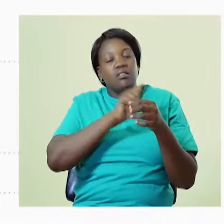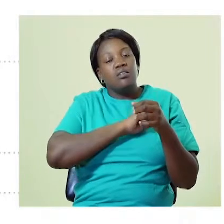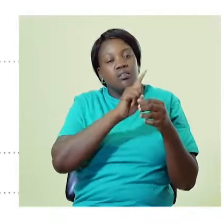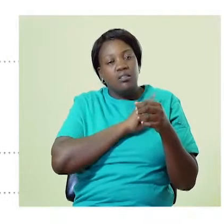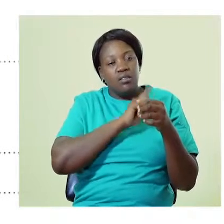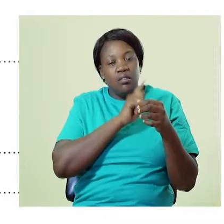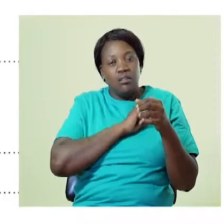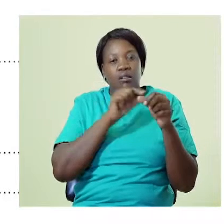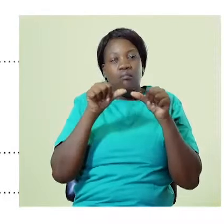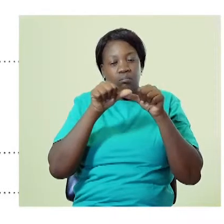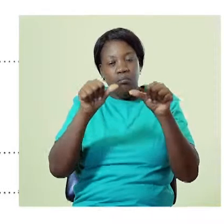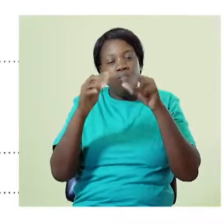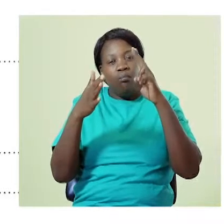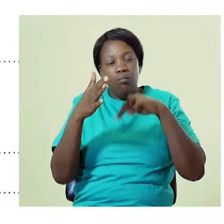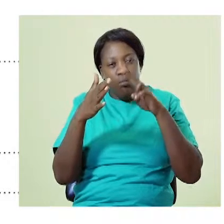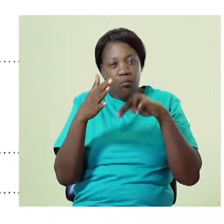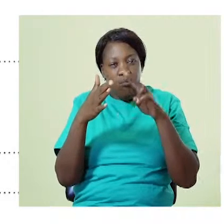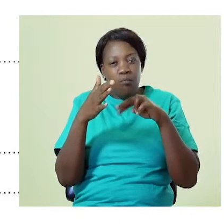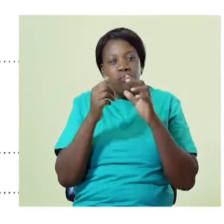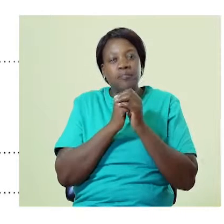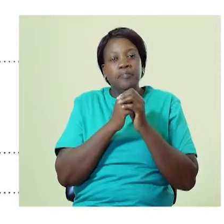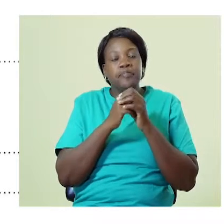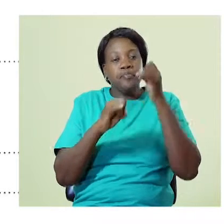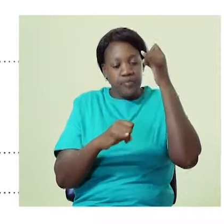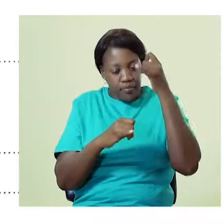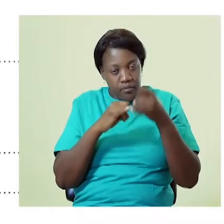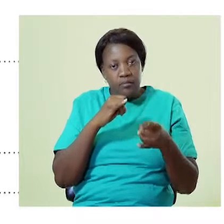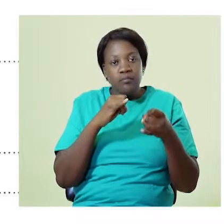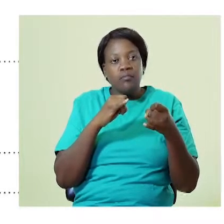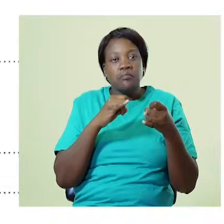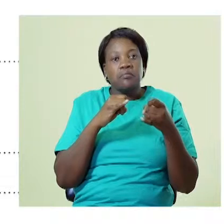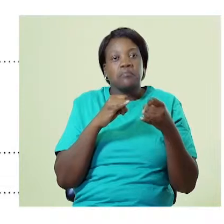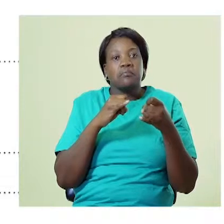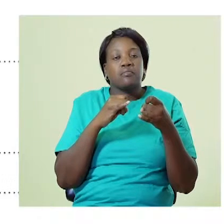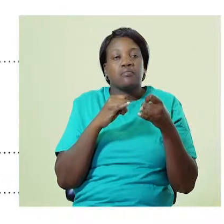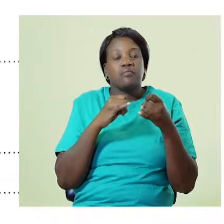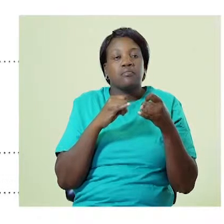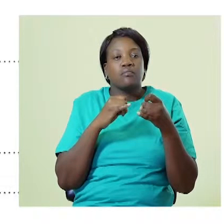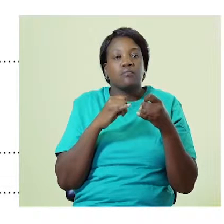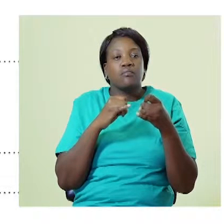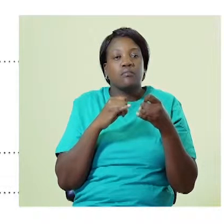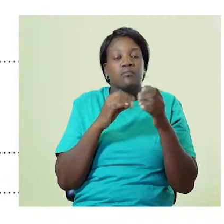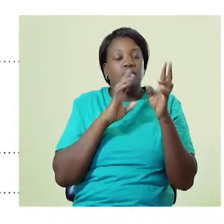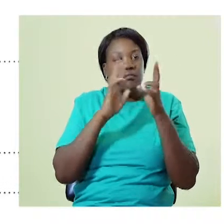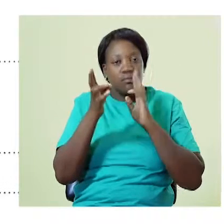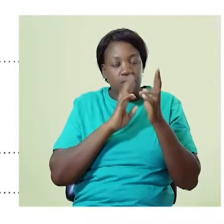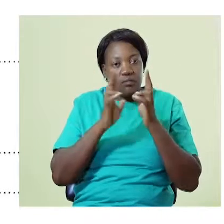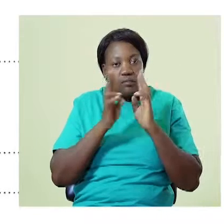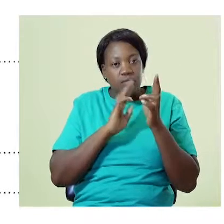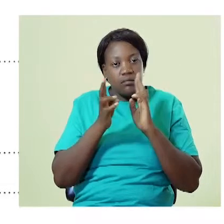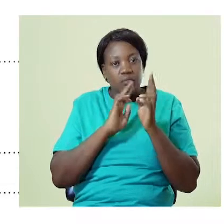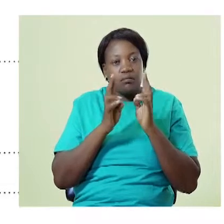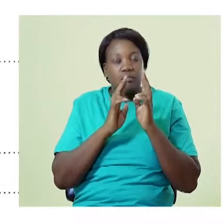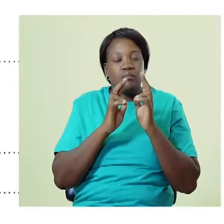while the reading is continuing. And the last part, Miss? Well, in the last part, there is a conversation or